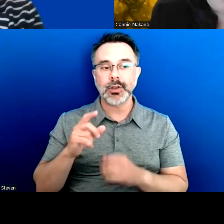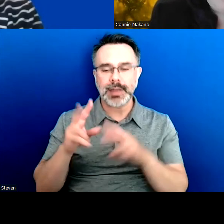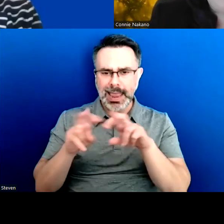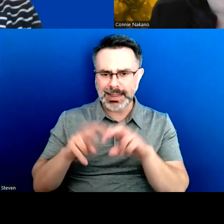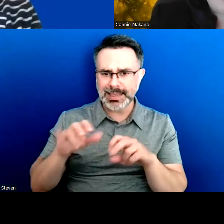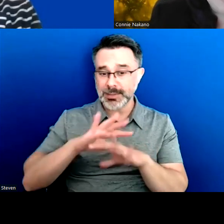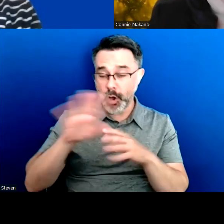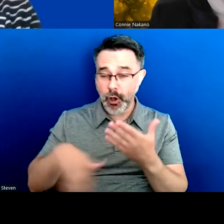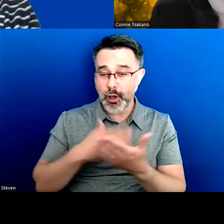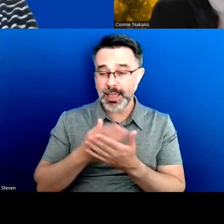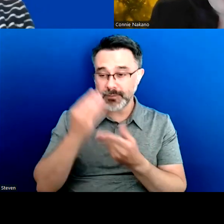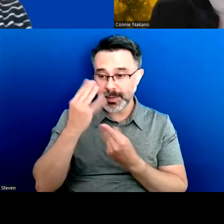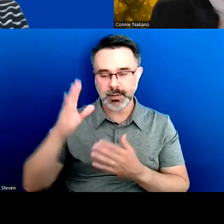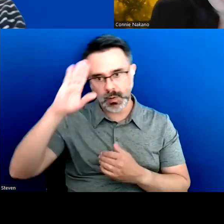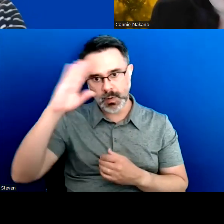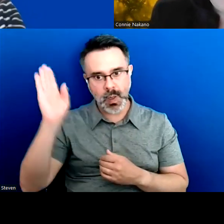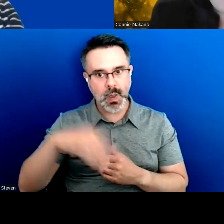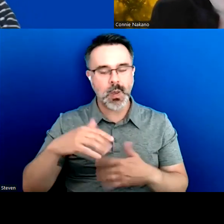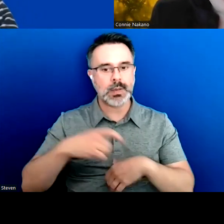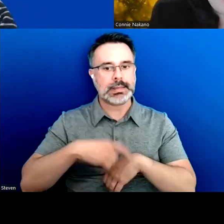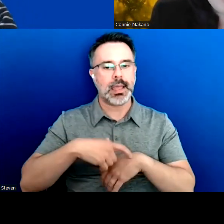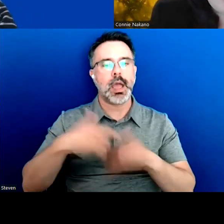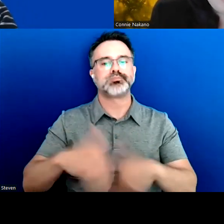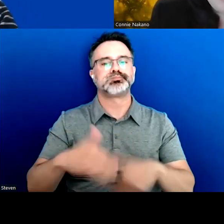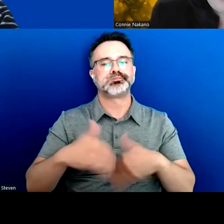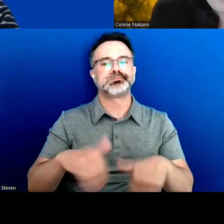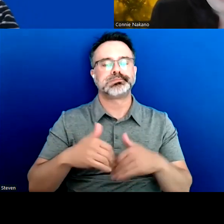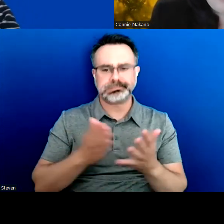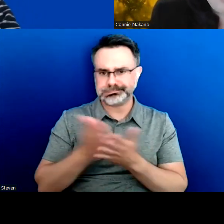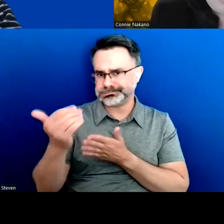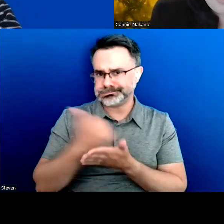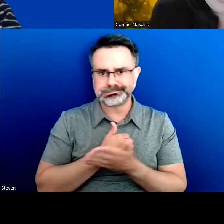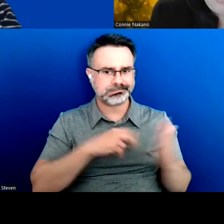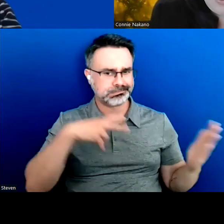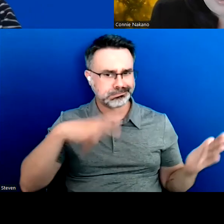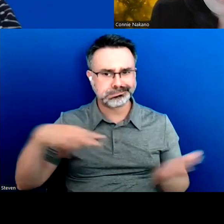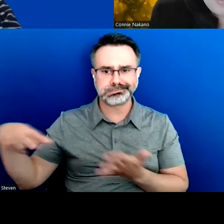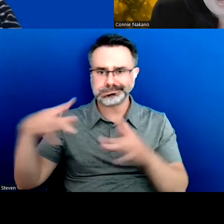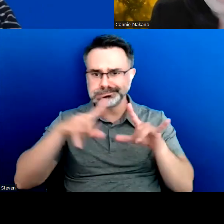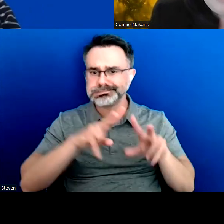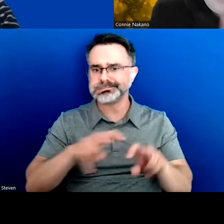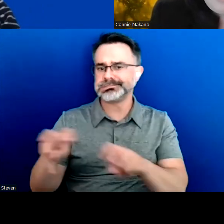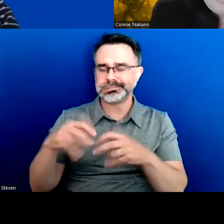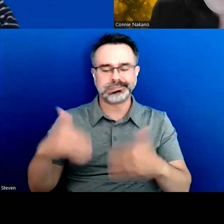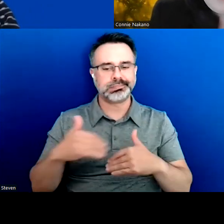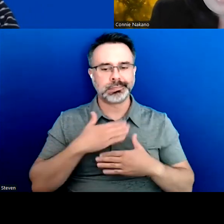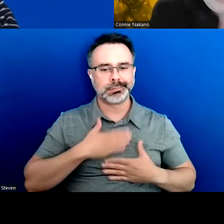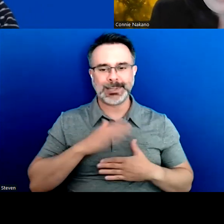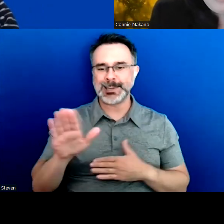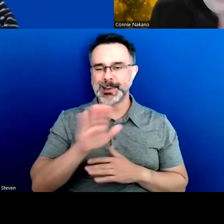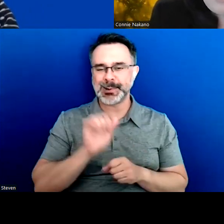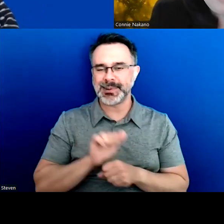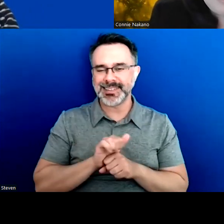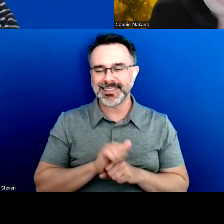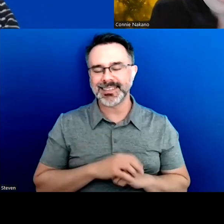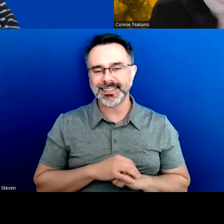a lot of minutes of information and surveys that you had to go through. So we really appreciate the work that you've done there. And we